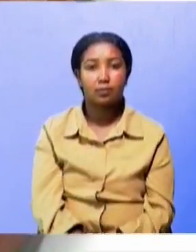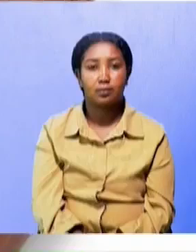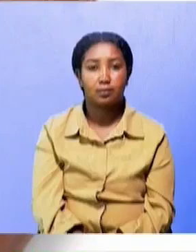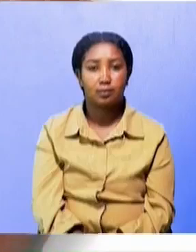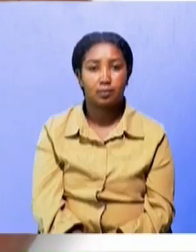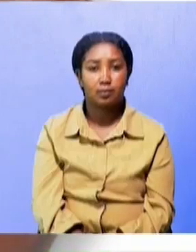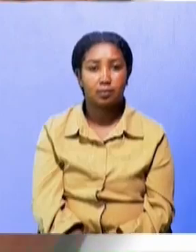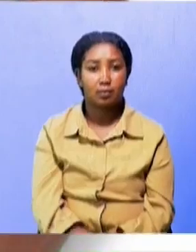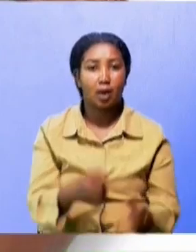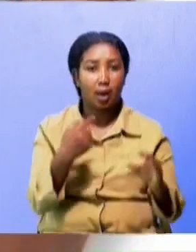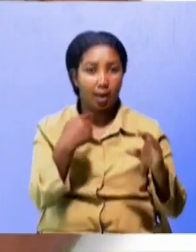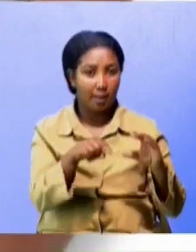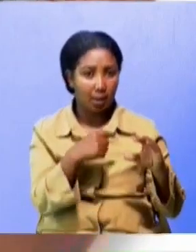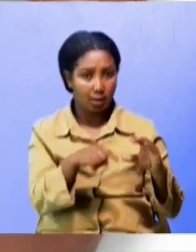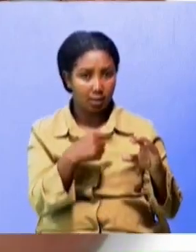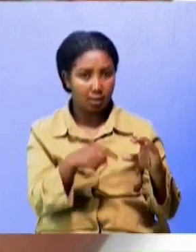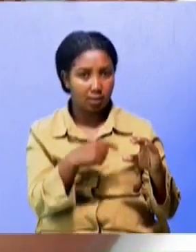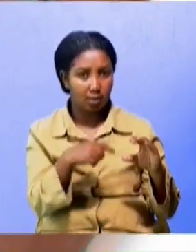email